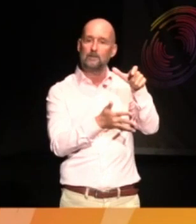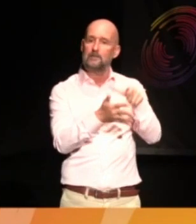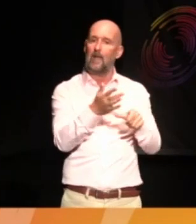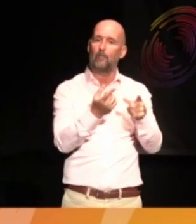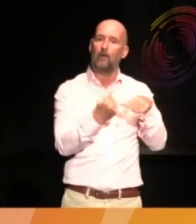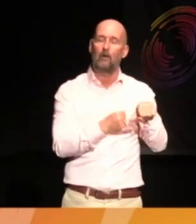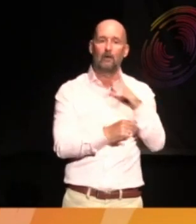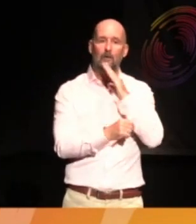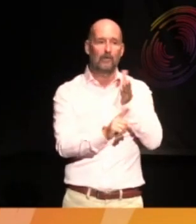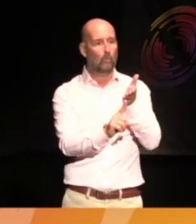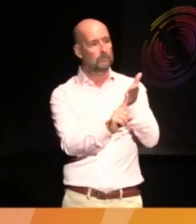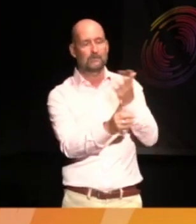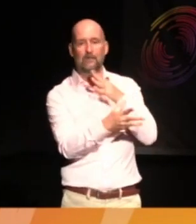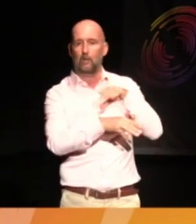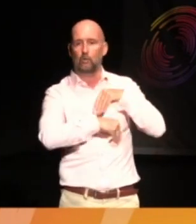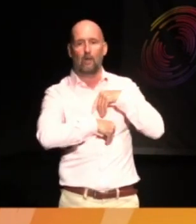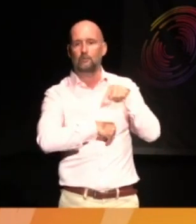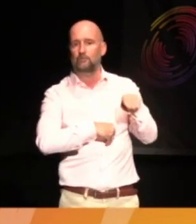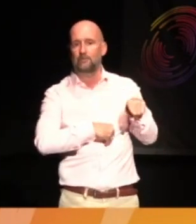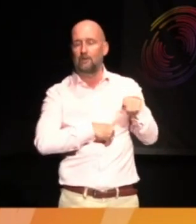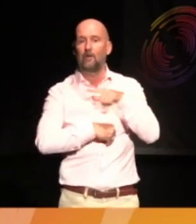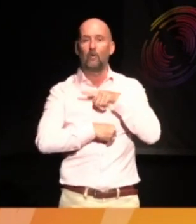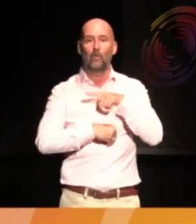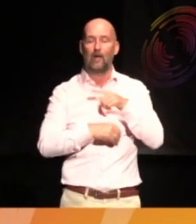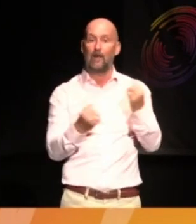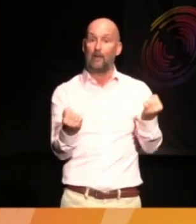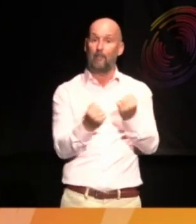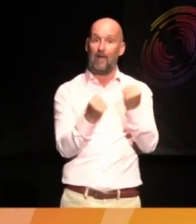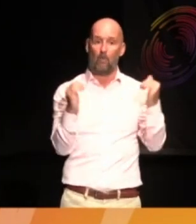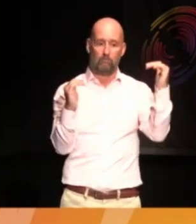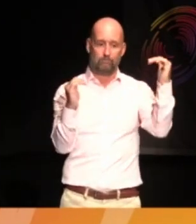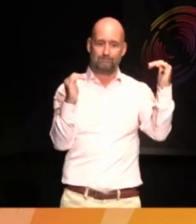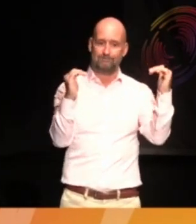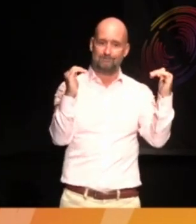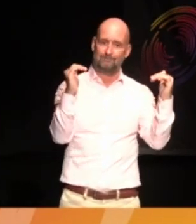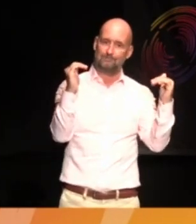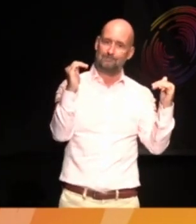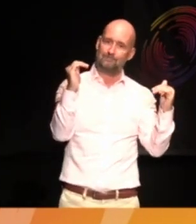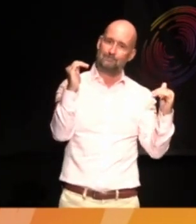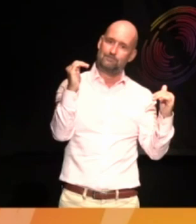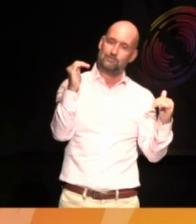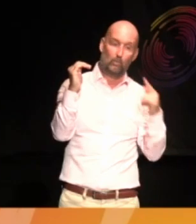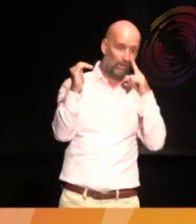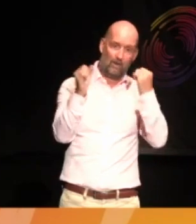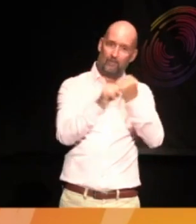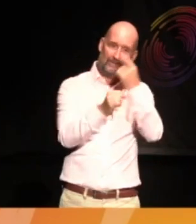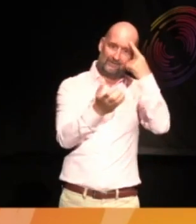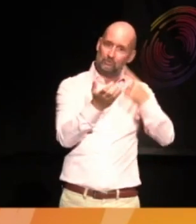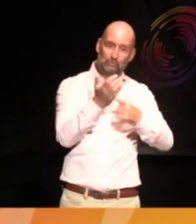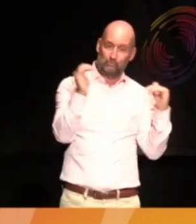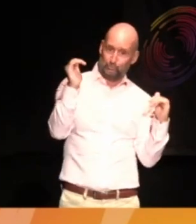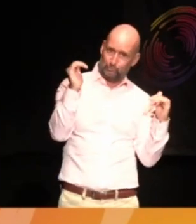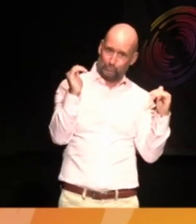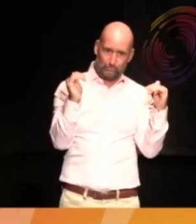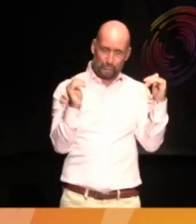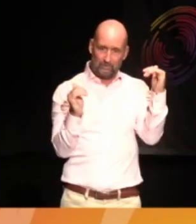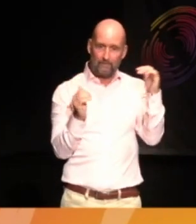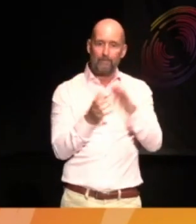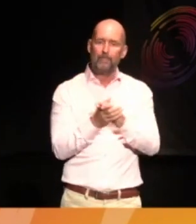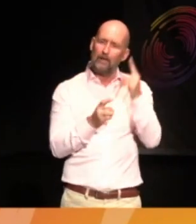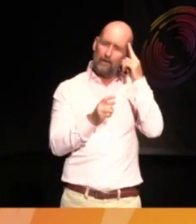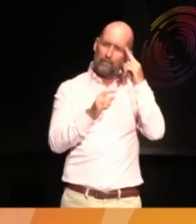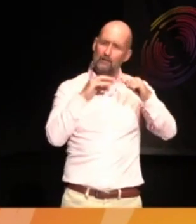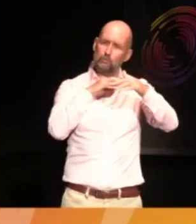to be seen and acknowledged, reducing our power to make decisions in our interest. As we look to our society in the